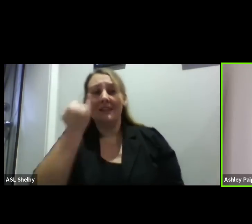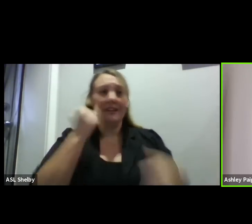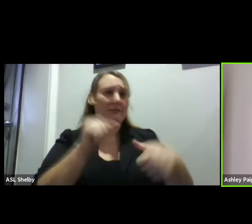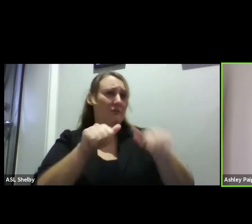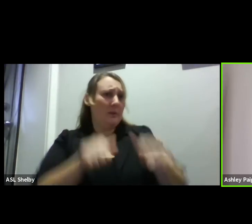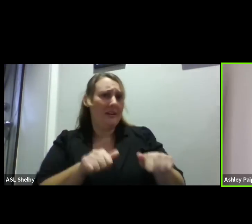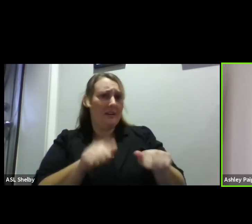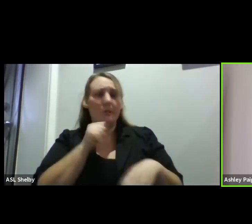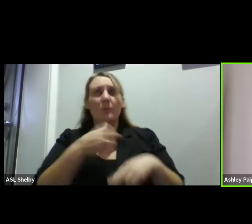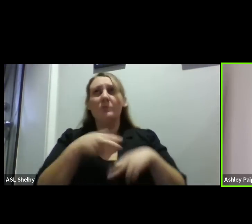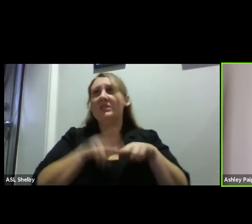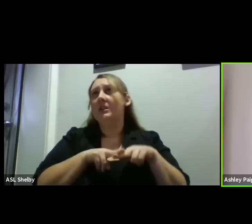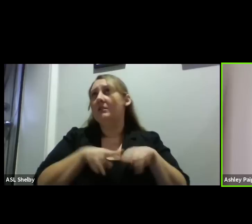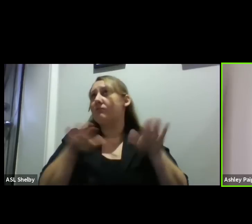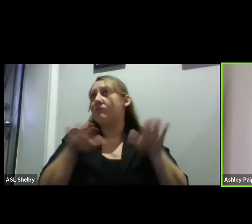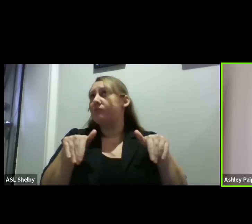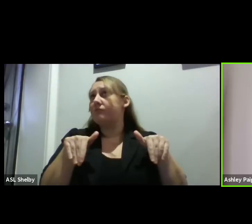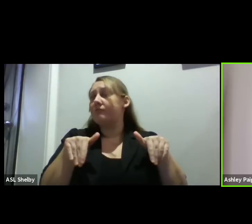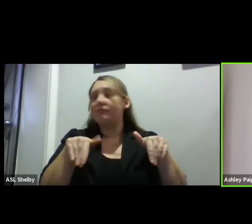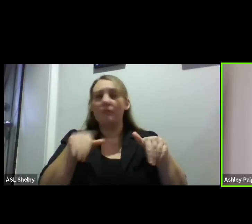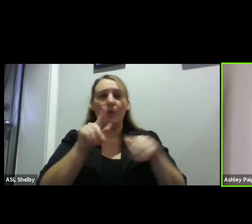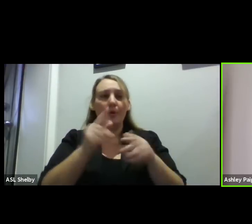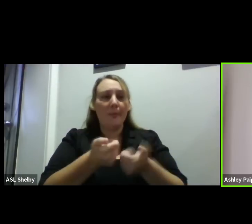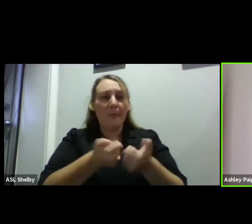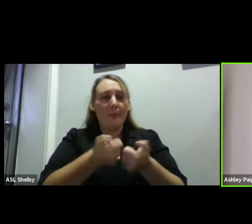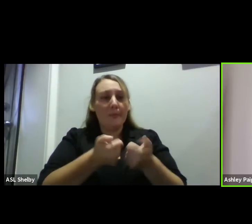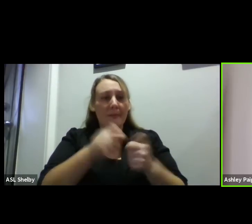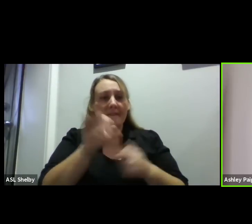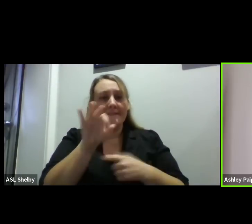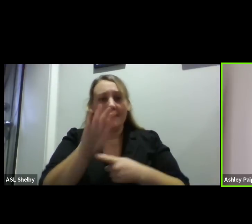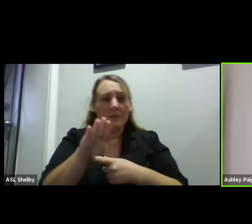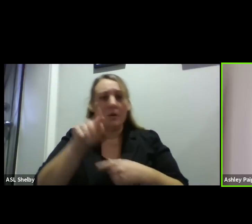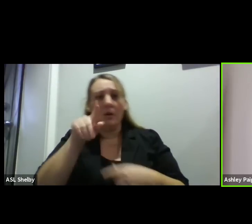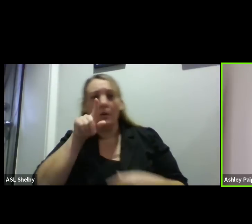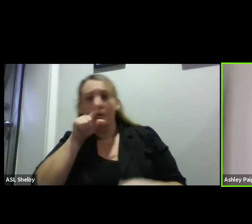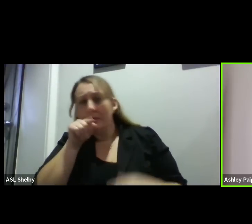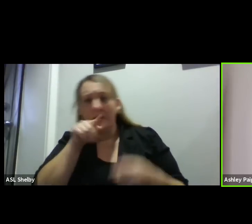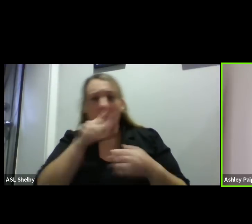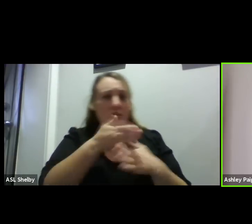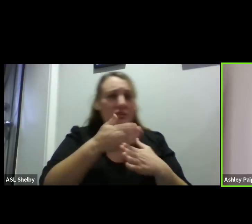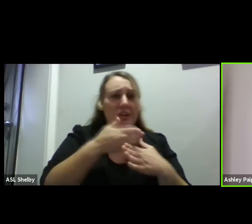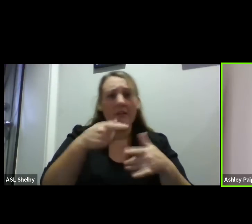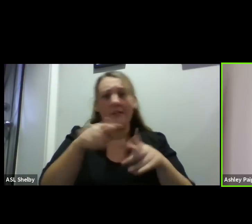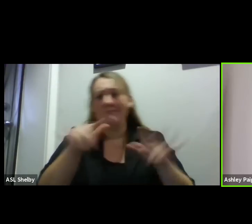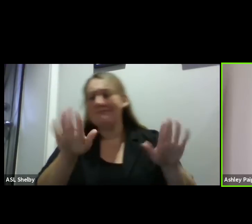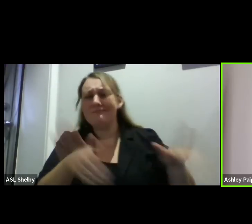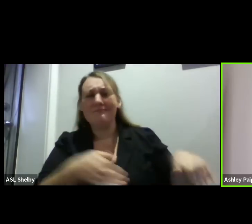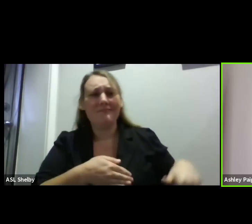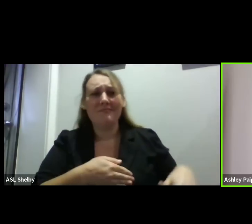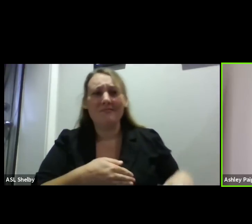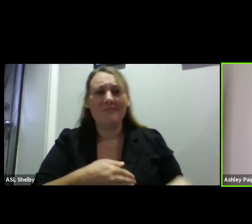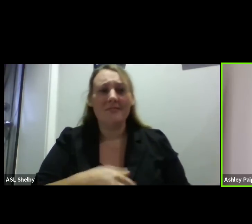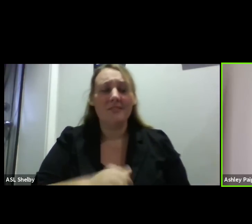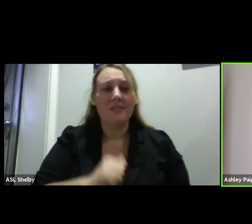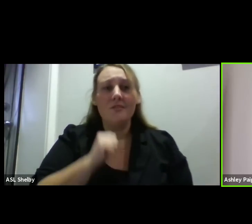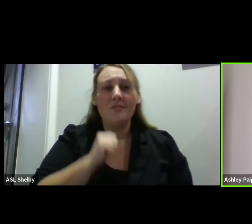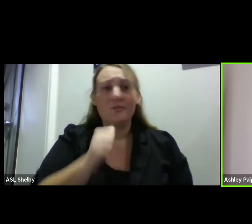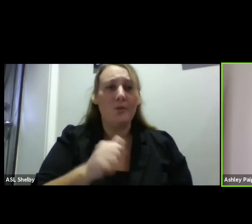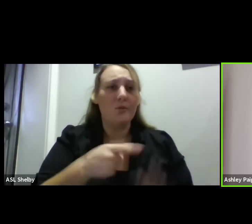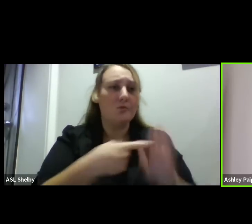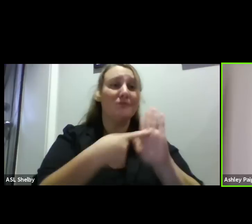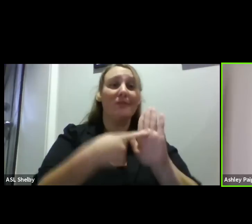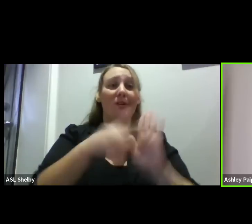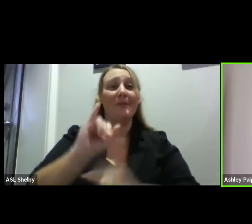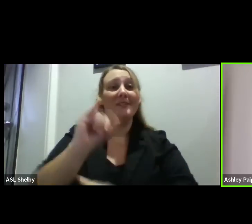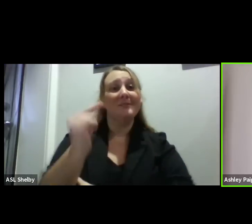your ass. Don't just retweet or repost or like it or share a story. Don't just black out your fucking Instagram.